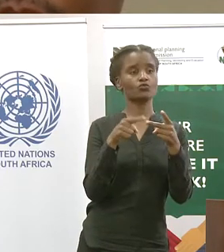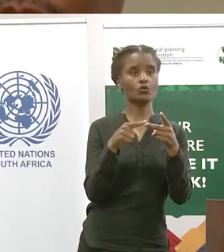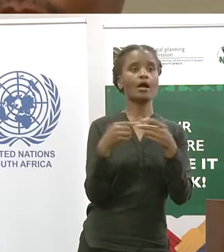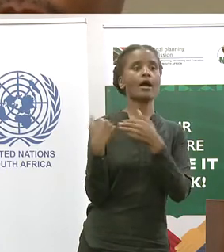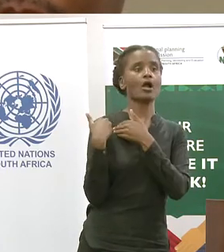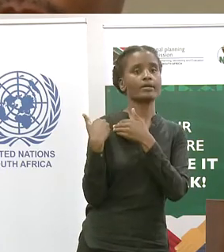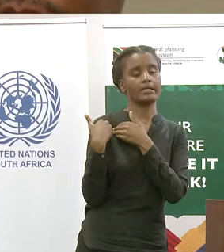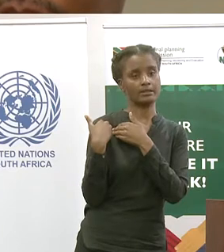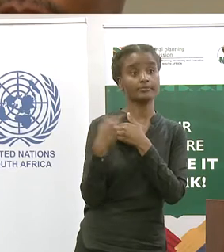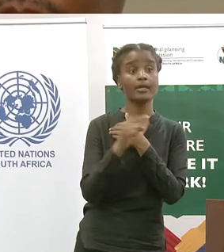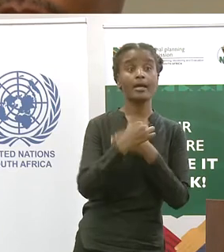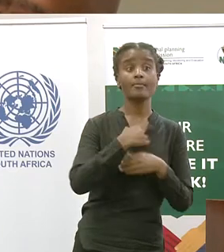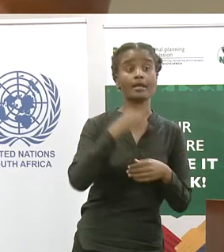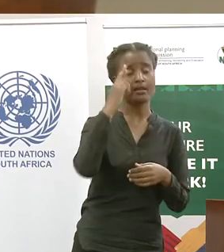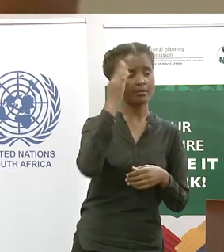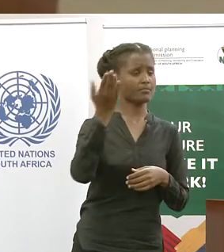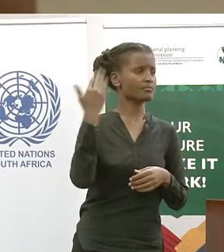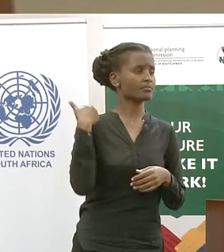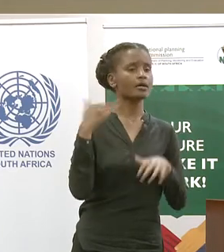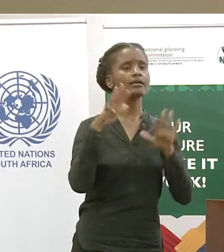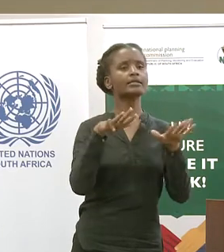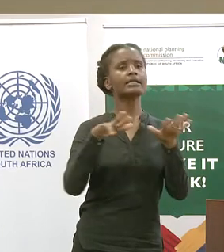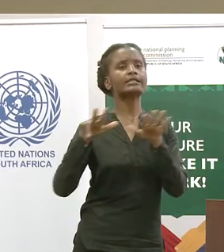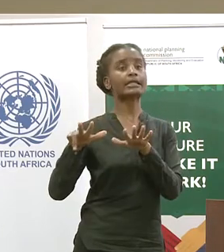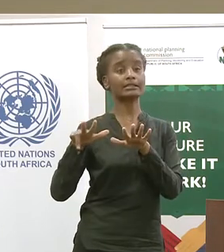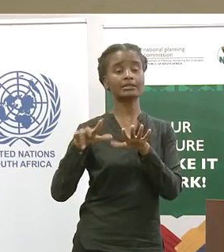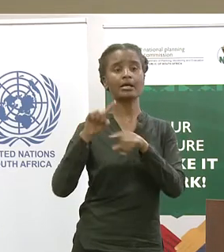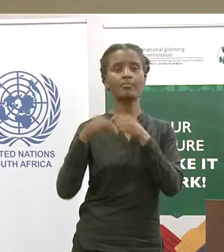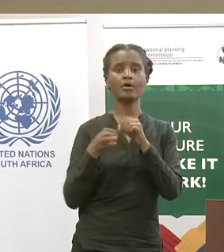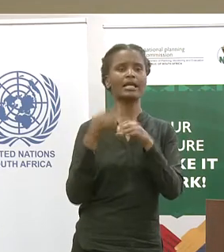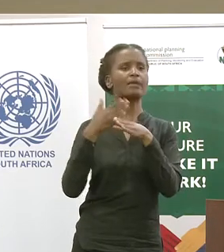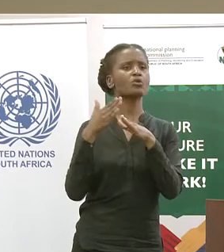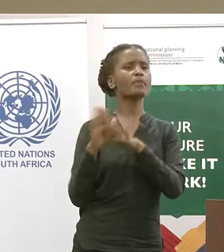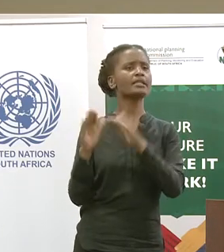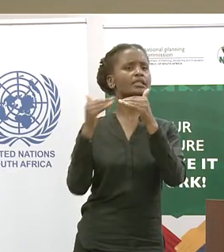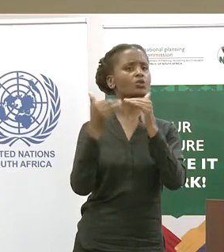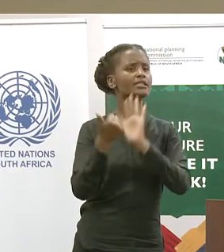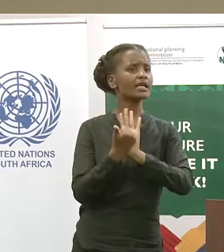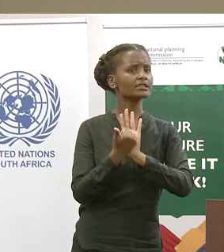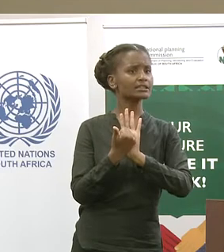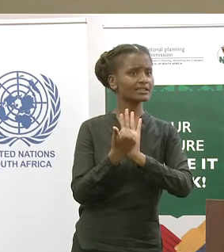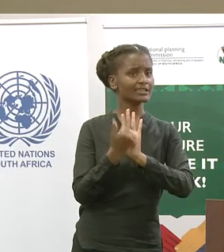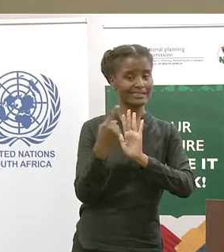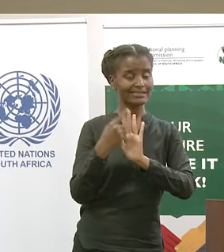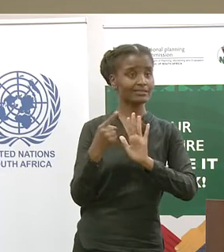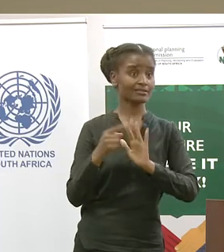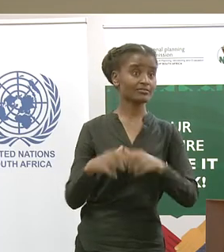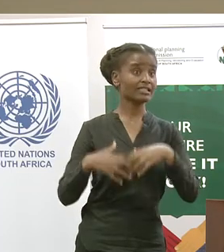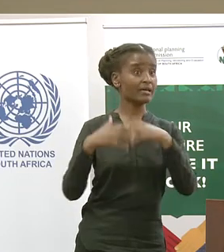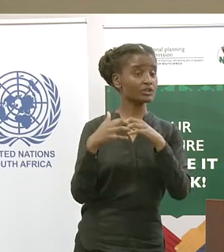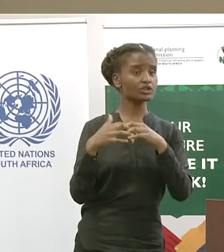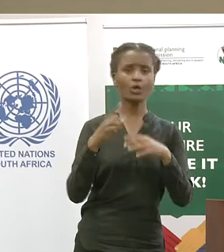I remember in 1998 when the Employment Equity Act was being passed, we all jumped around. We